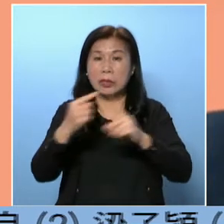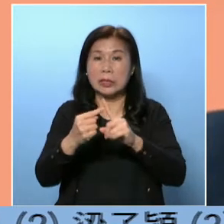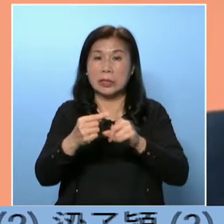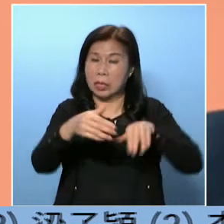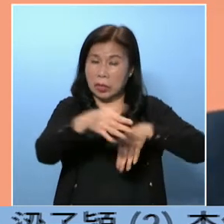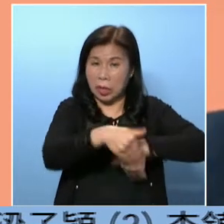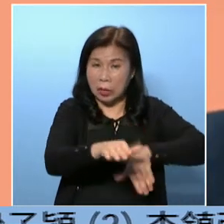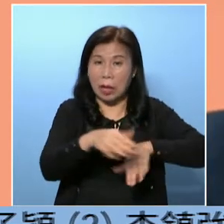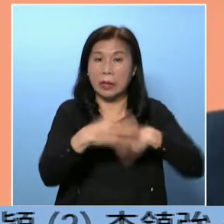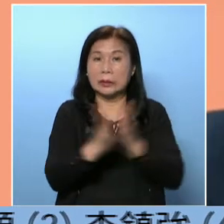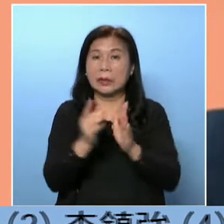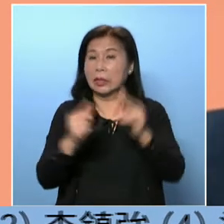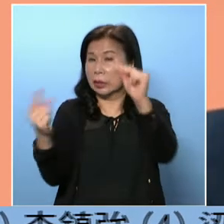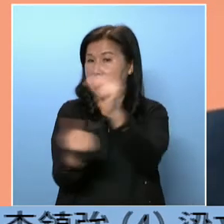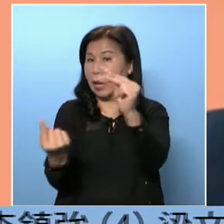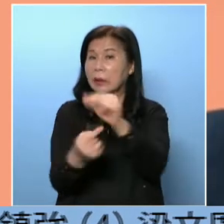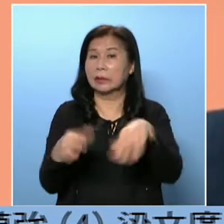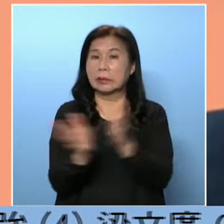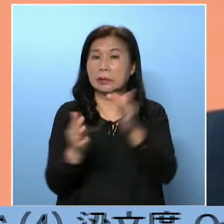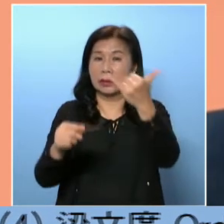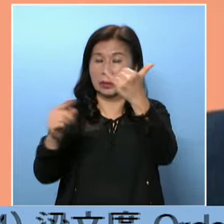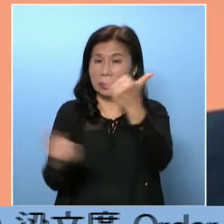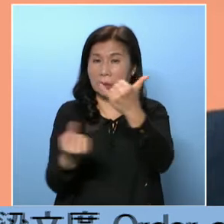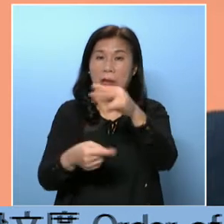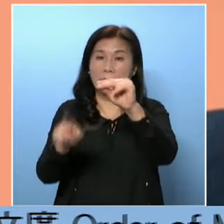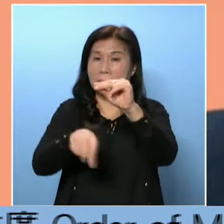civil service to help. Now, we have